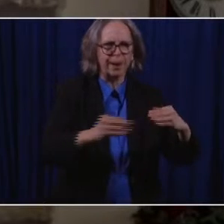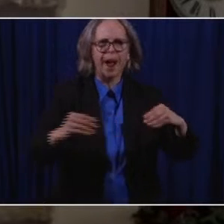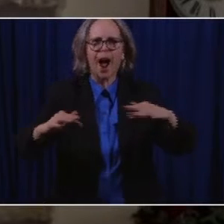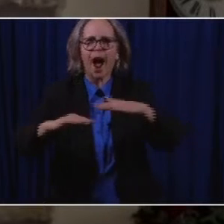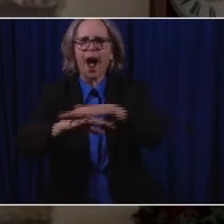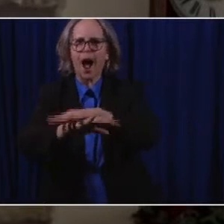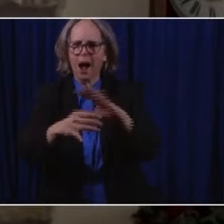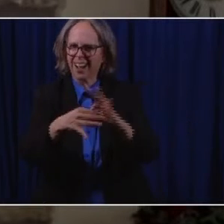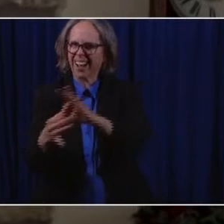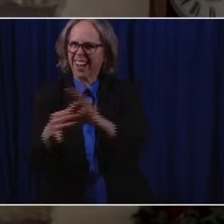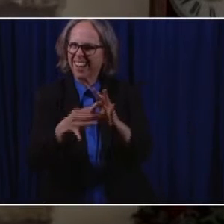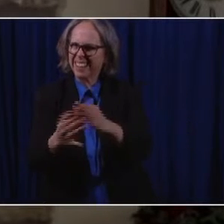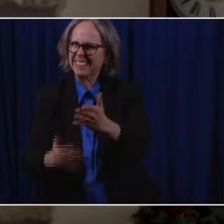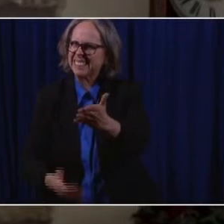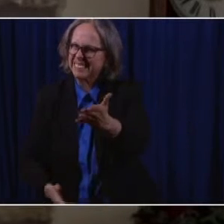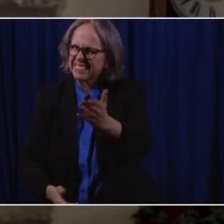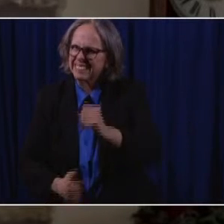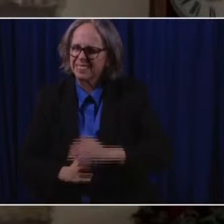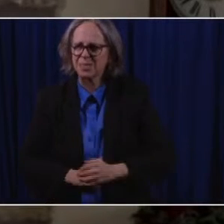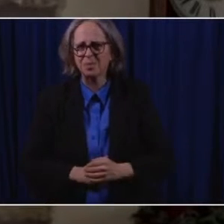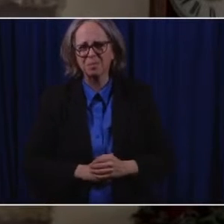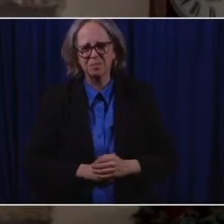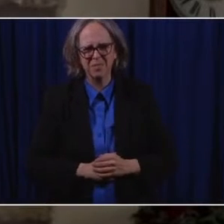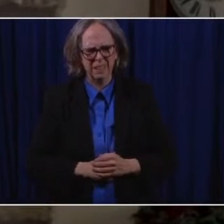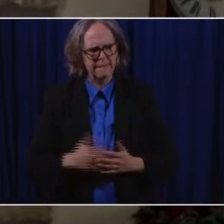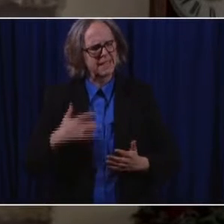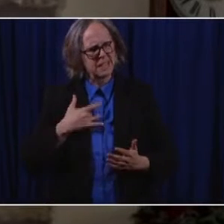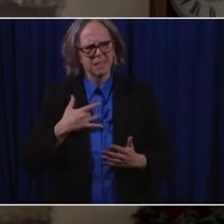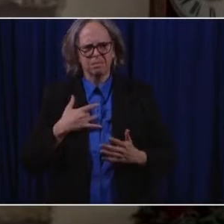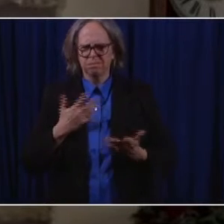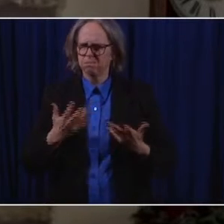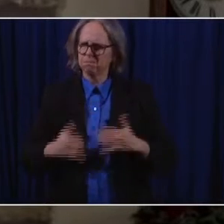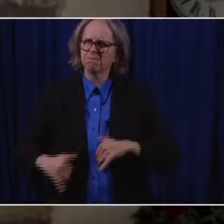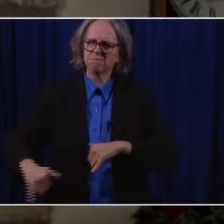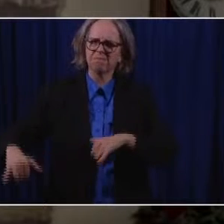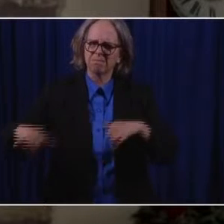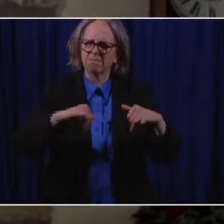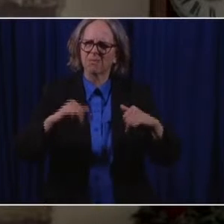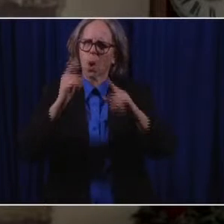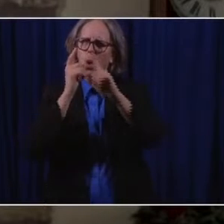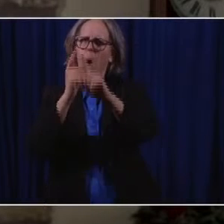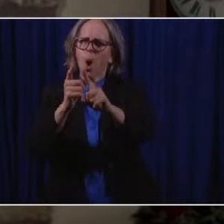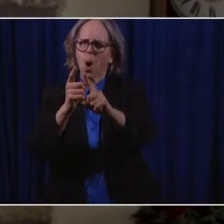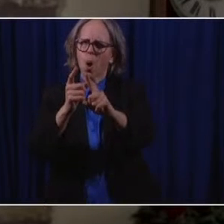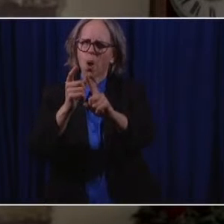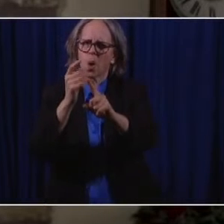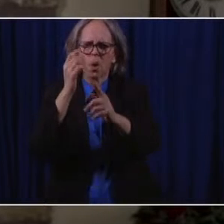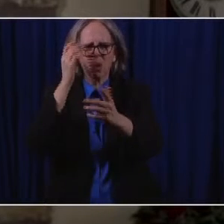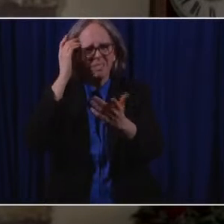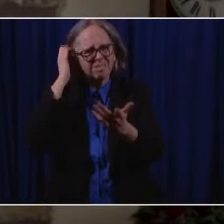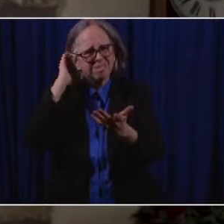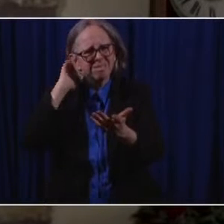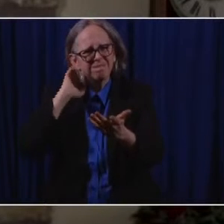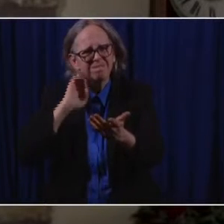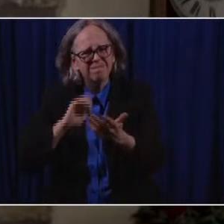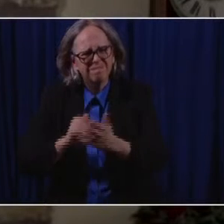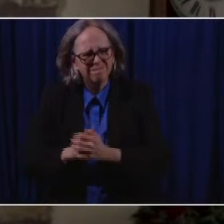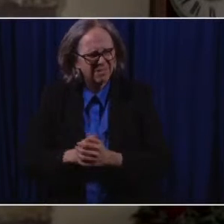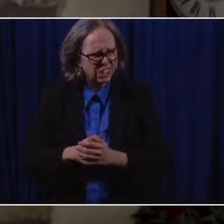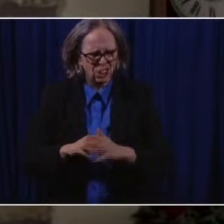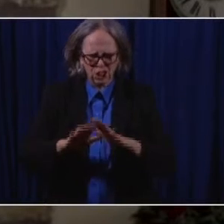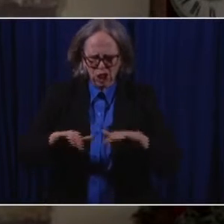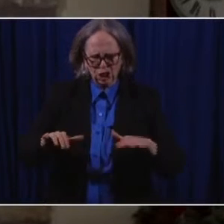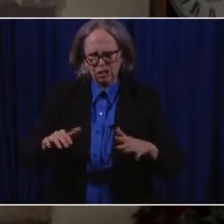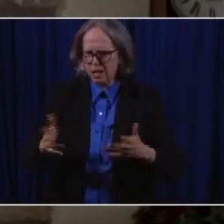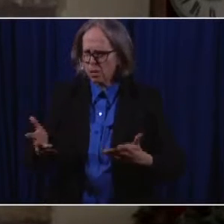schools to stay open. So I think our goal should be, I'm going to talk more about this next week, I think our goal should be to get kids back in school.